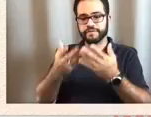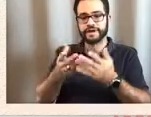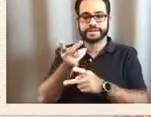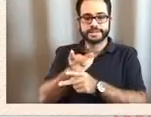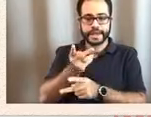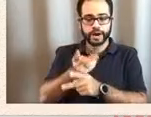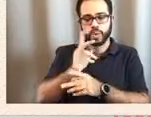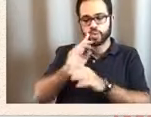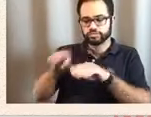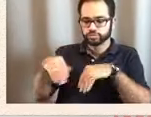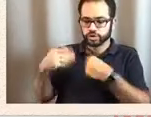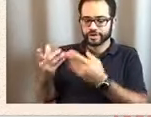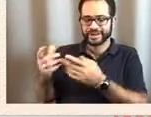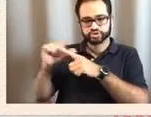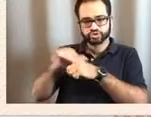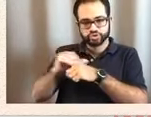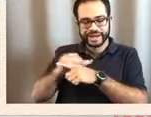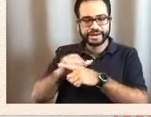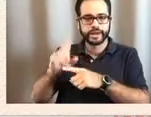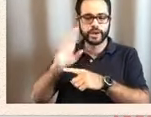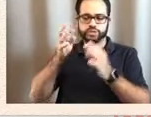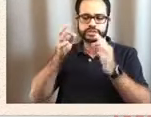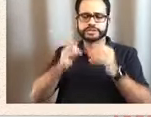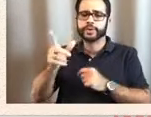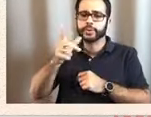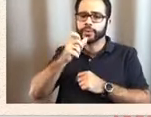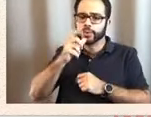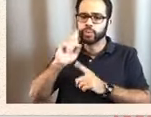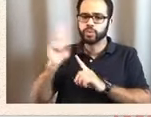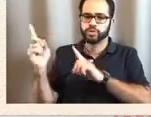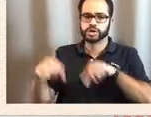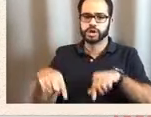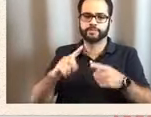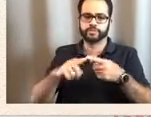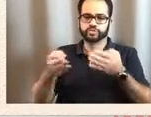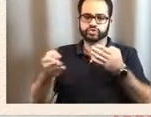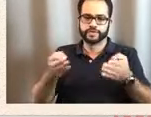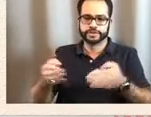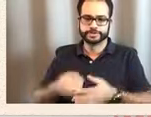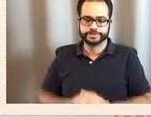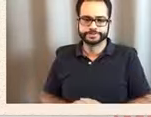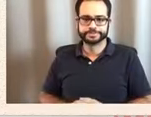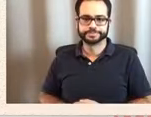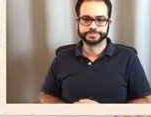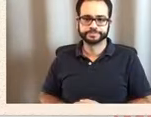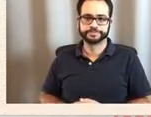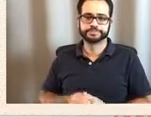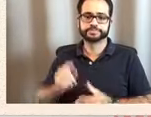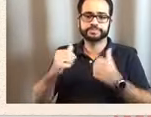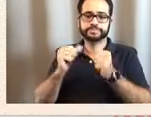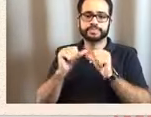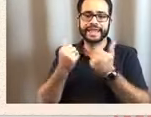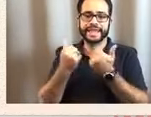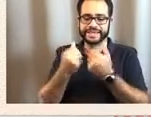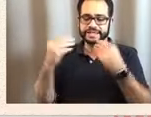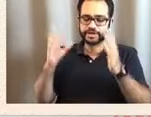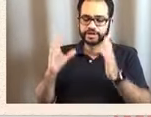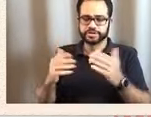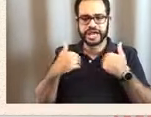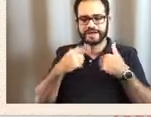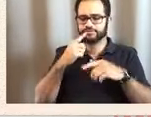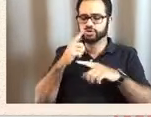employees and will decide which of their employees will provide the service. There are agency vendors for many different services.